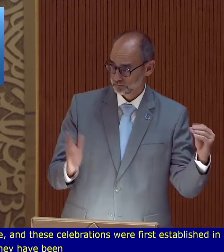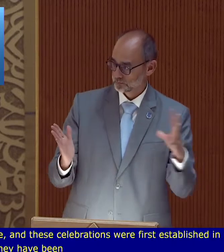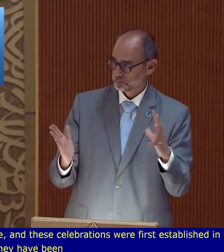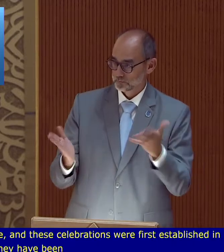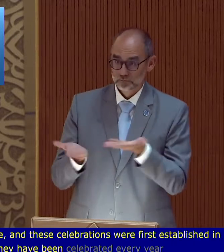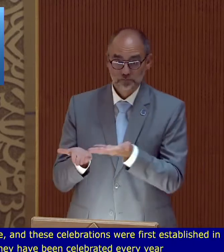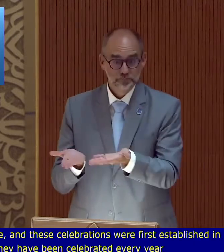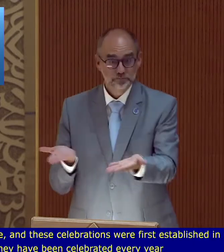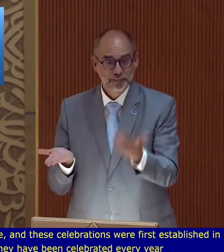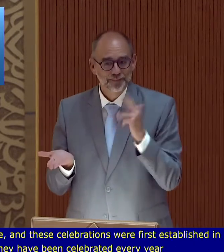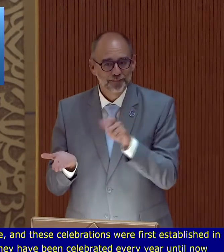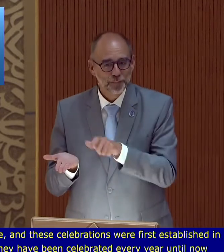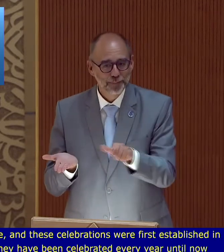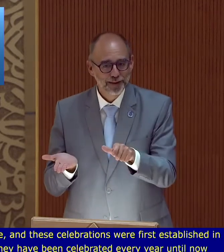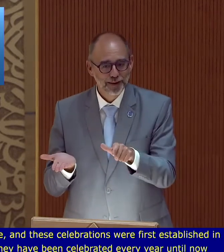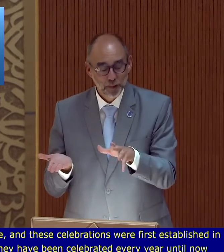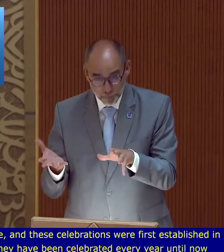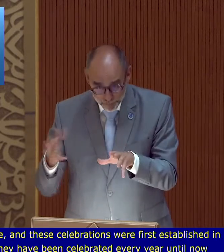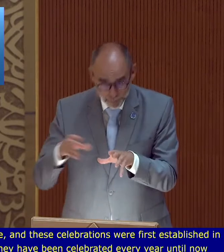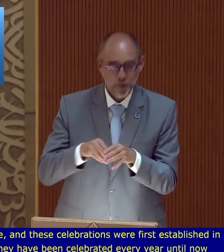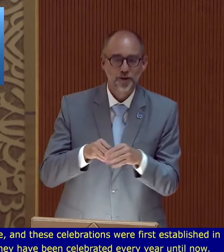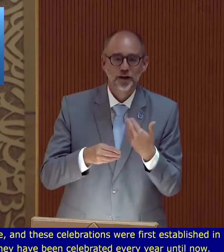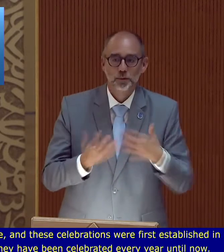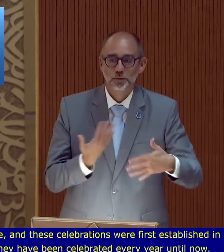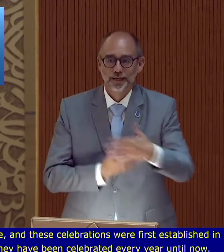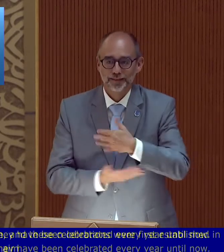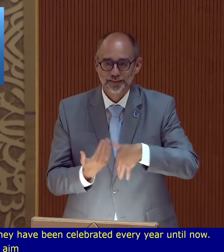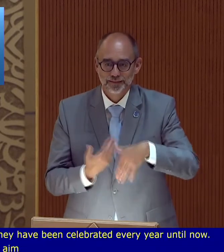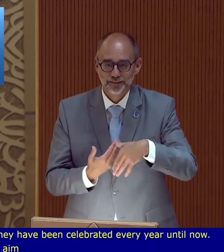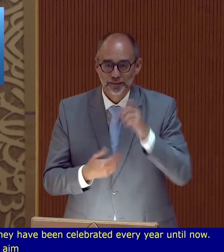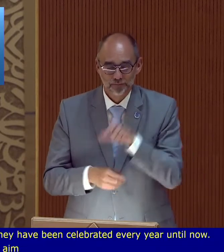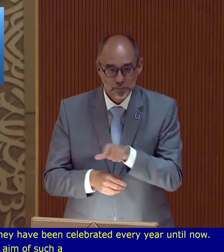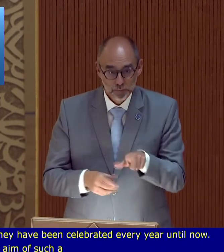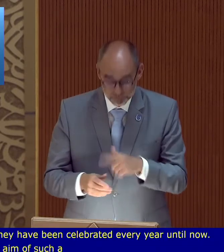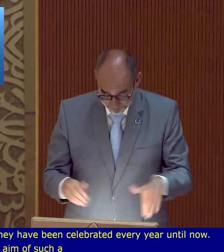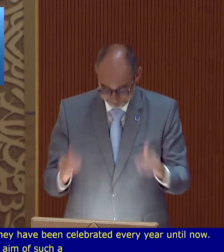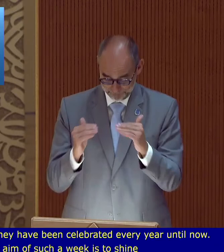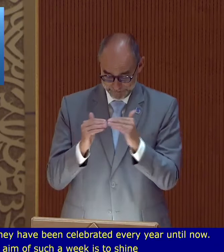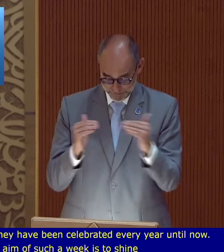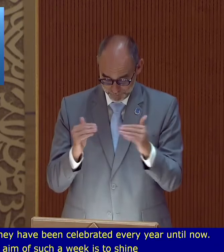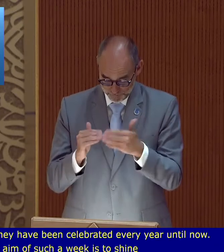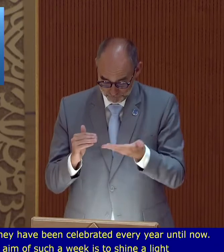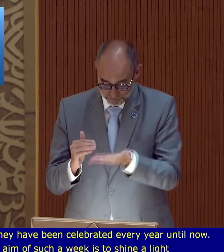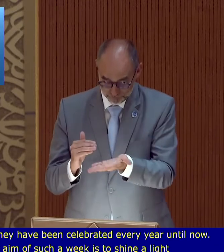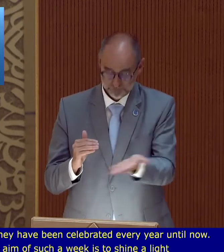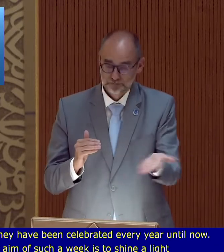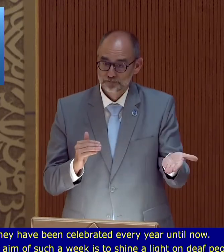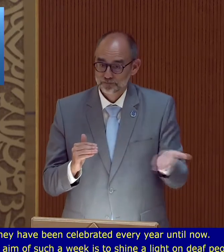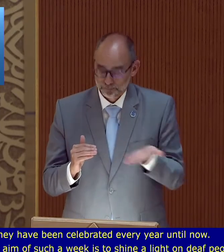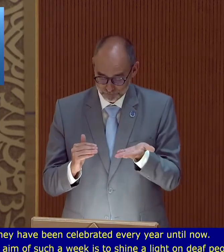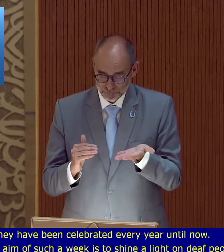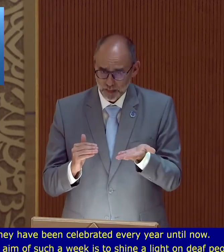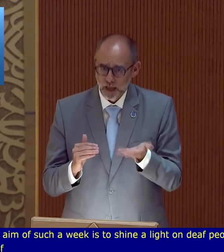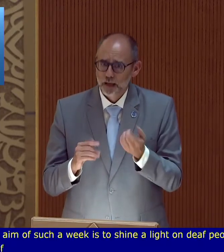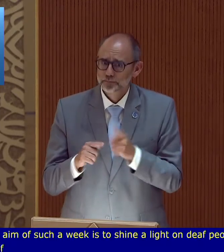The aim of such a week is to shine a light on deaf people as part of society, to